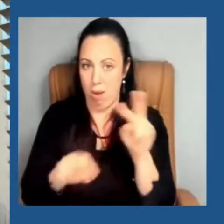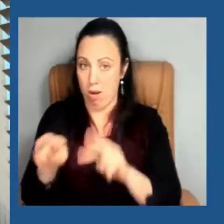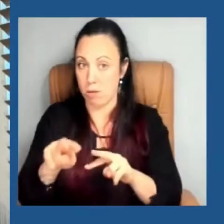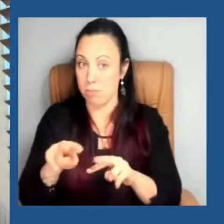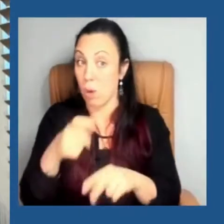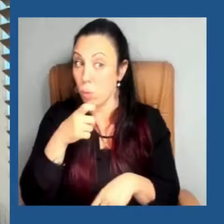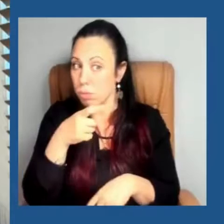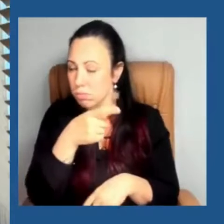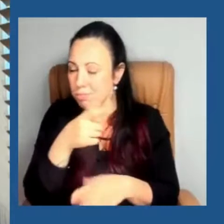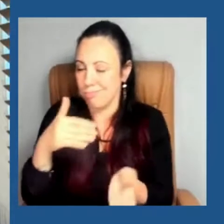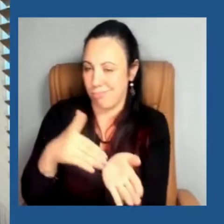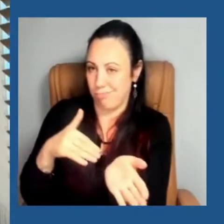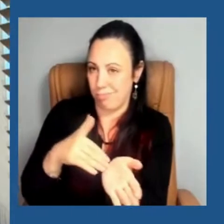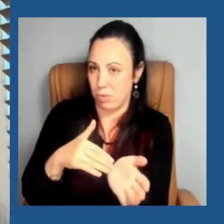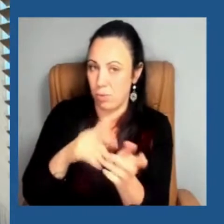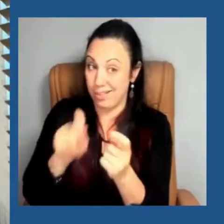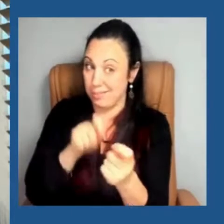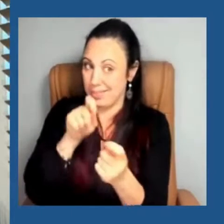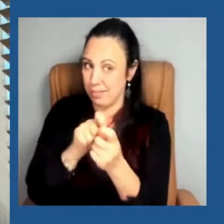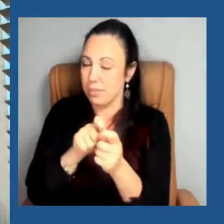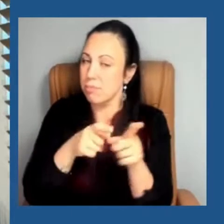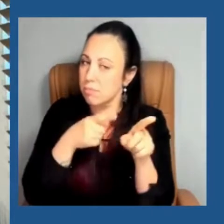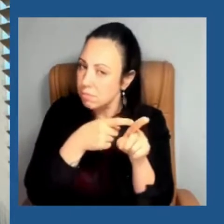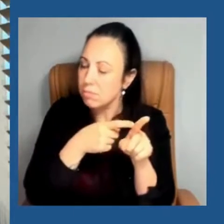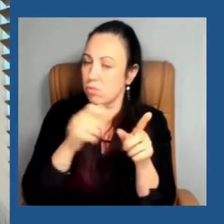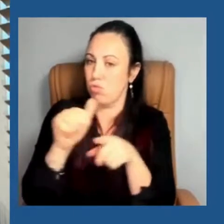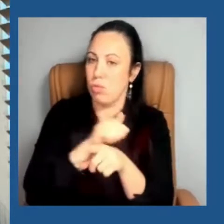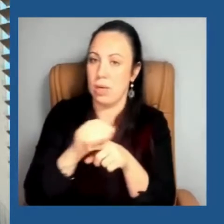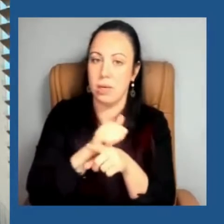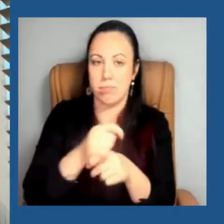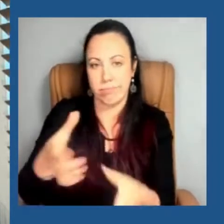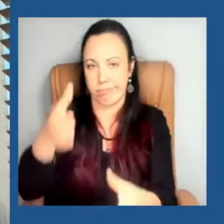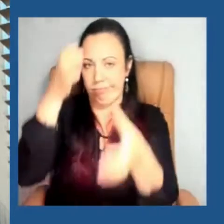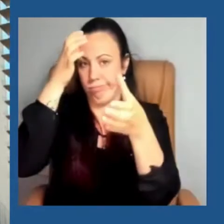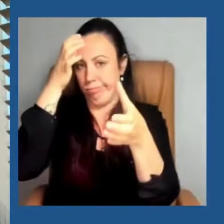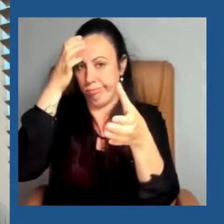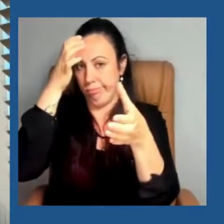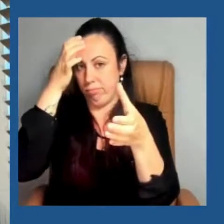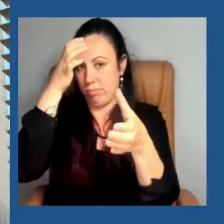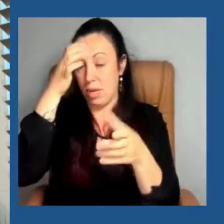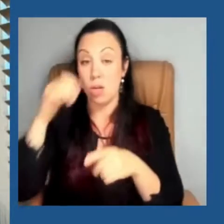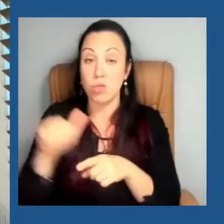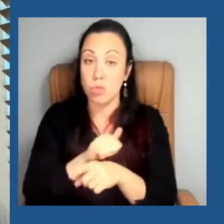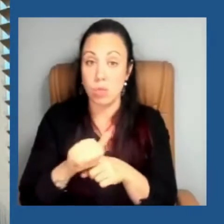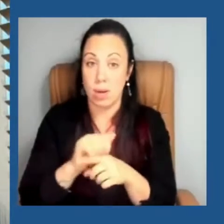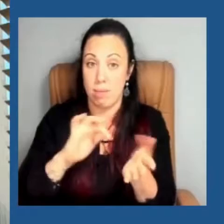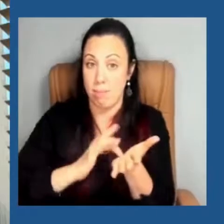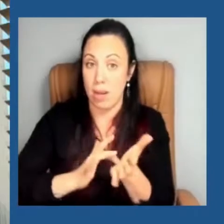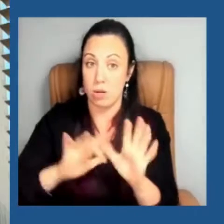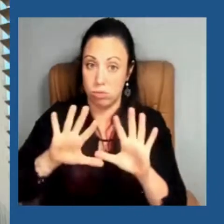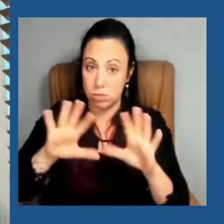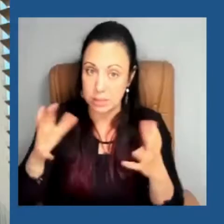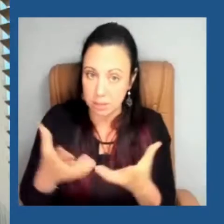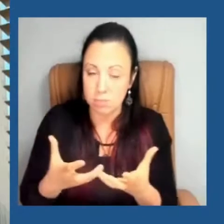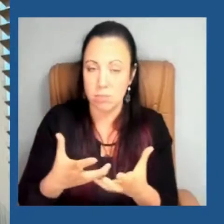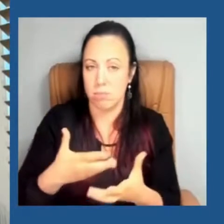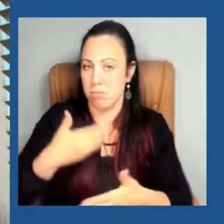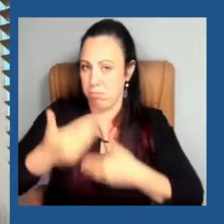healthcare provider with specific training and expertise. A trained medical team performs the